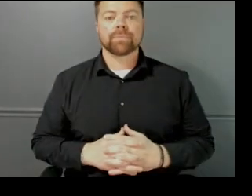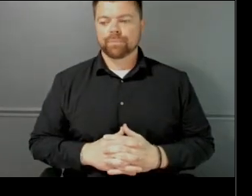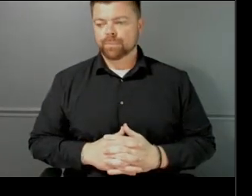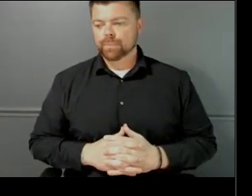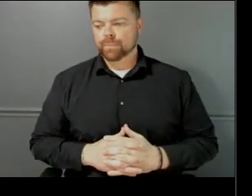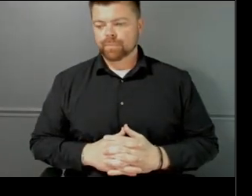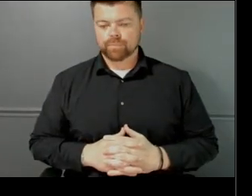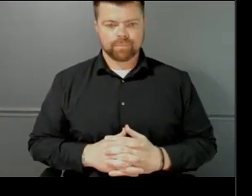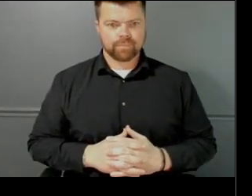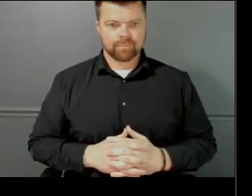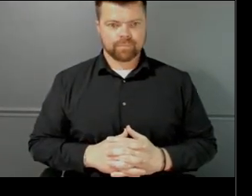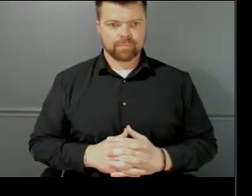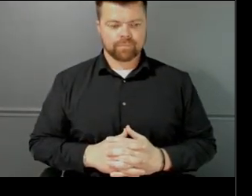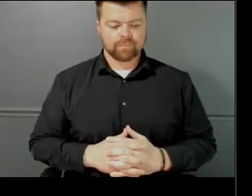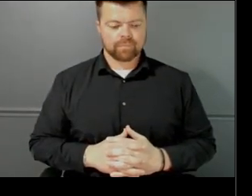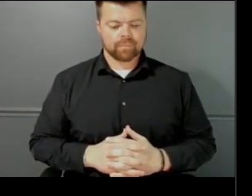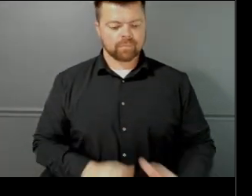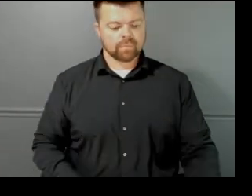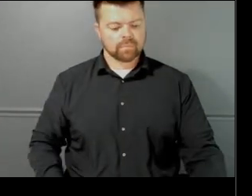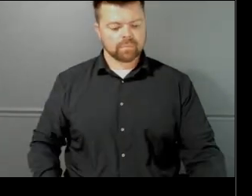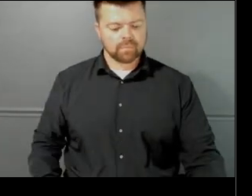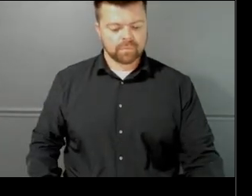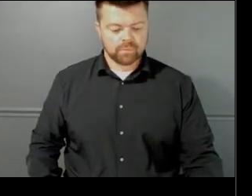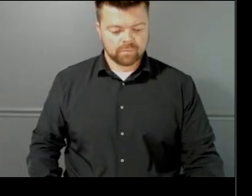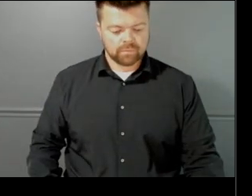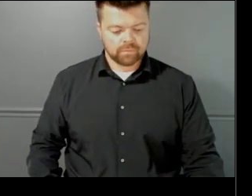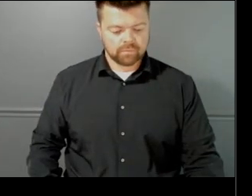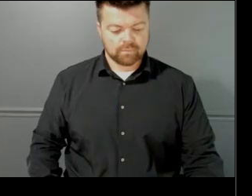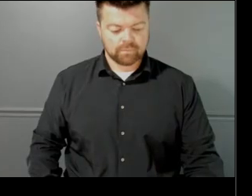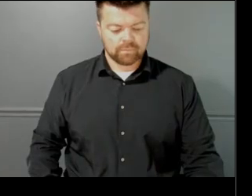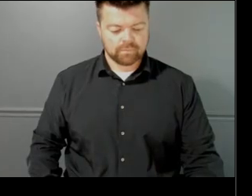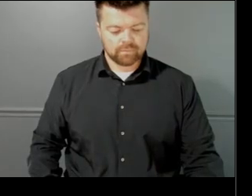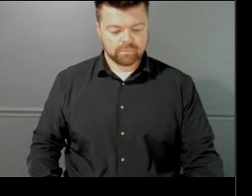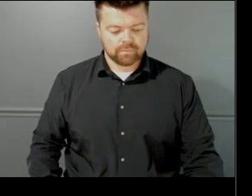All right, give a few more moments to get selections in.